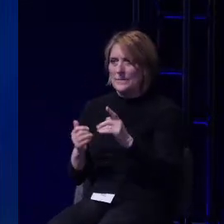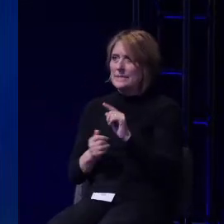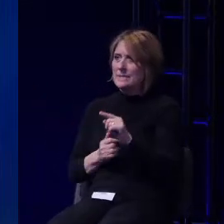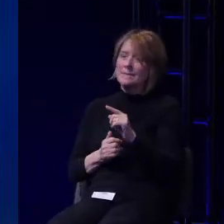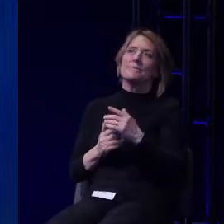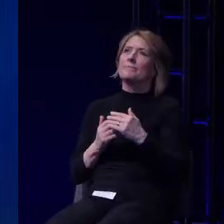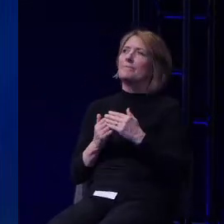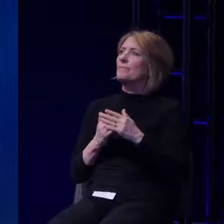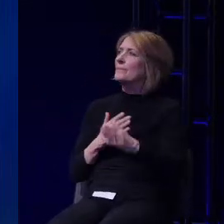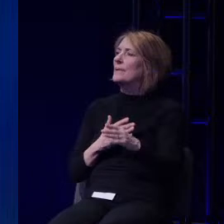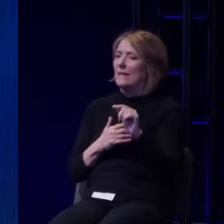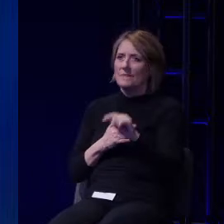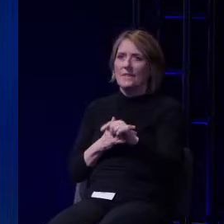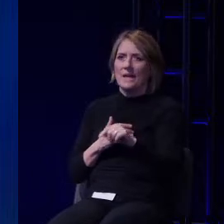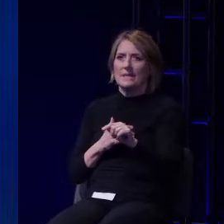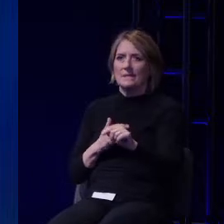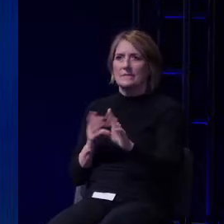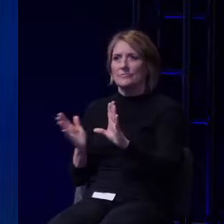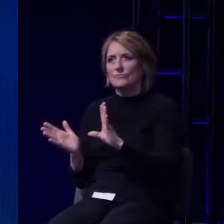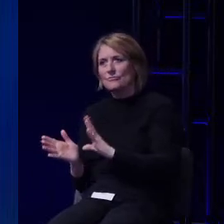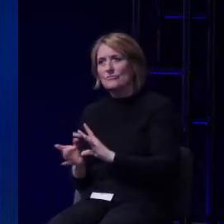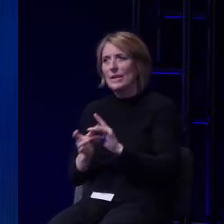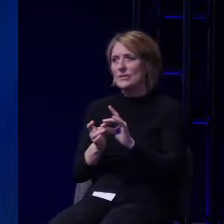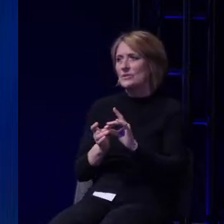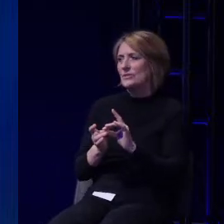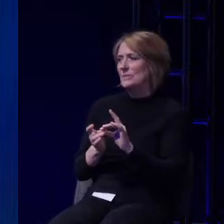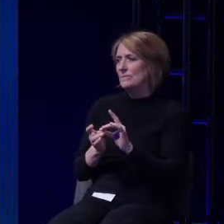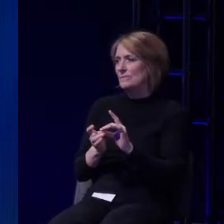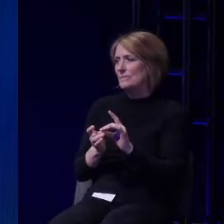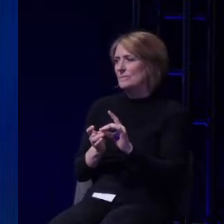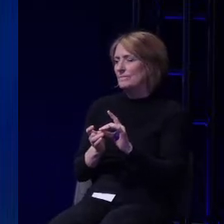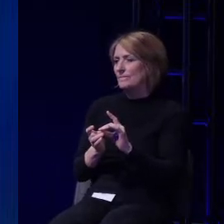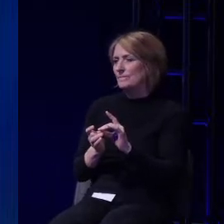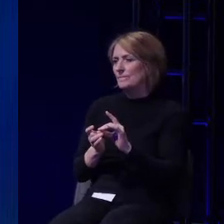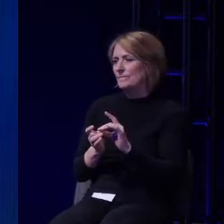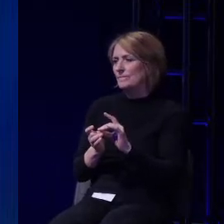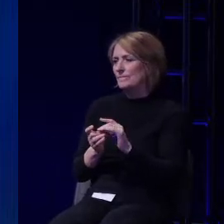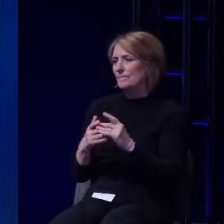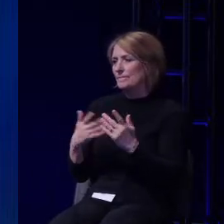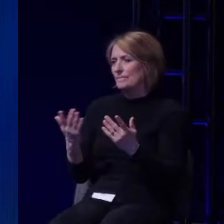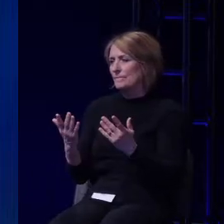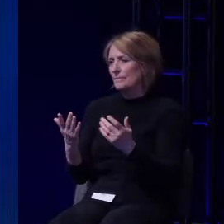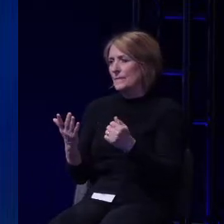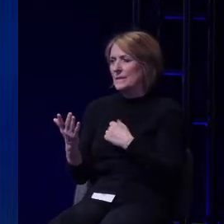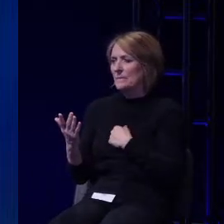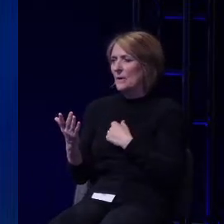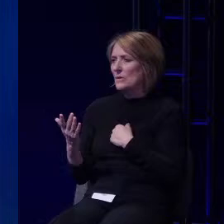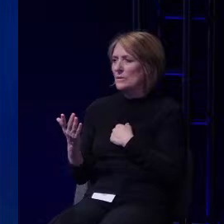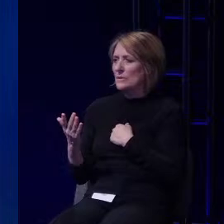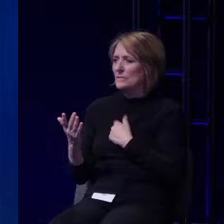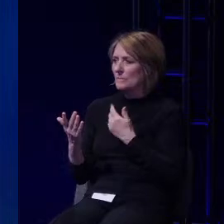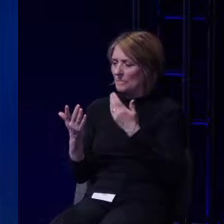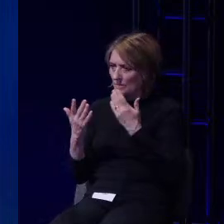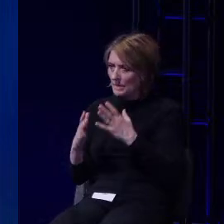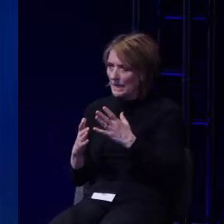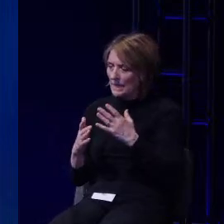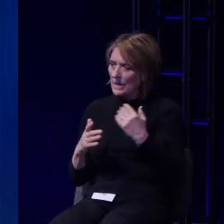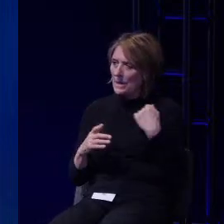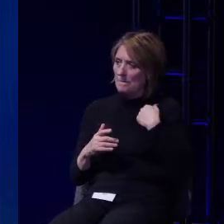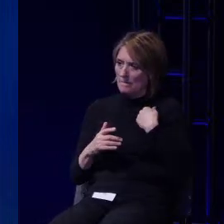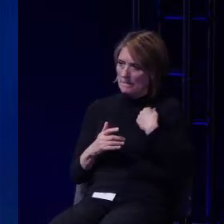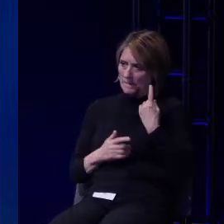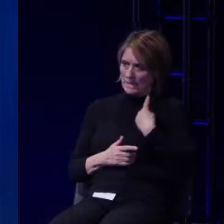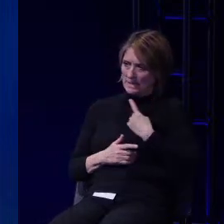it's sort of that relationship between, you know, I guess because I did observational